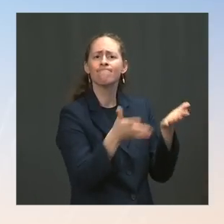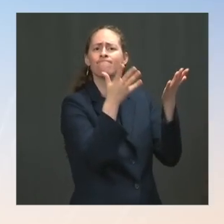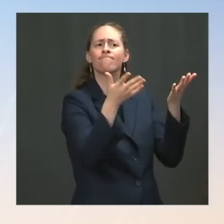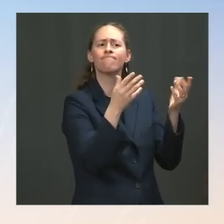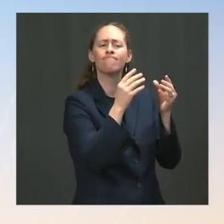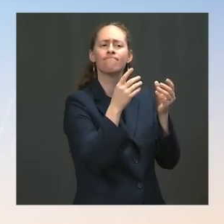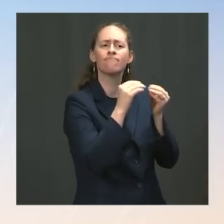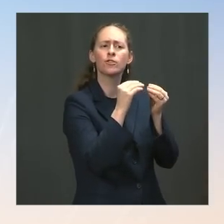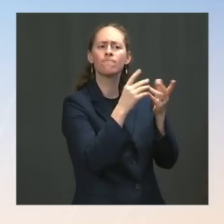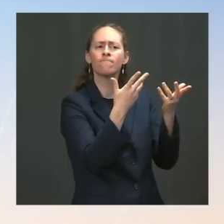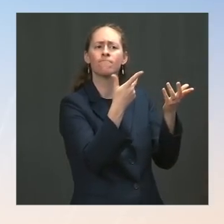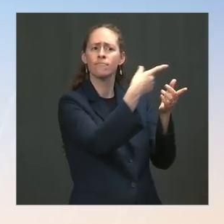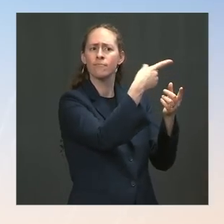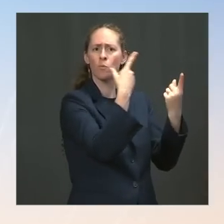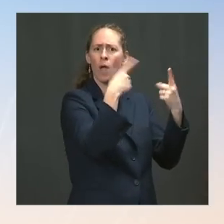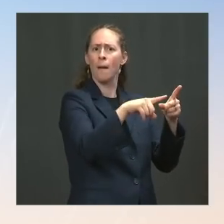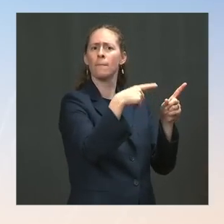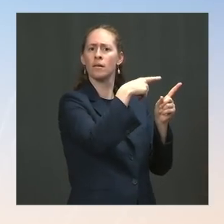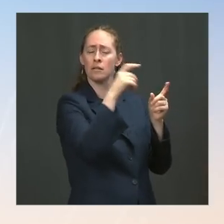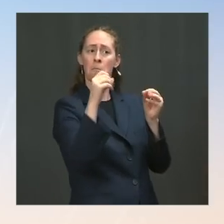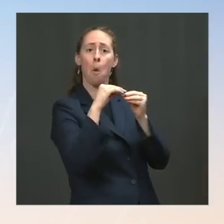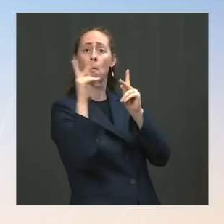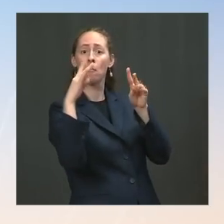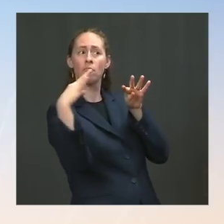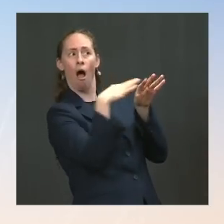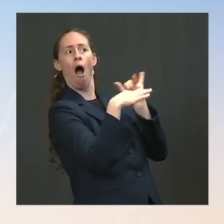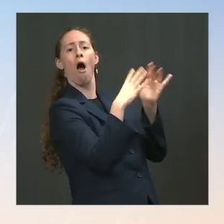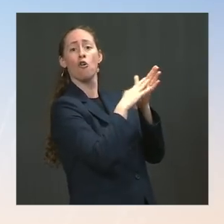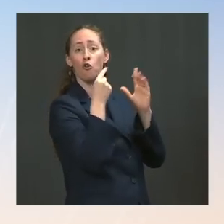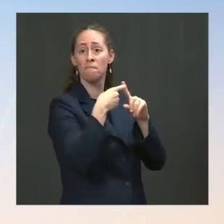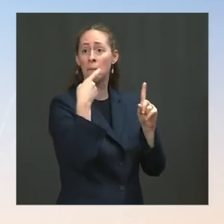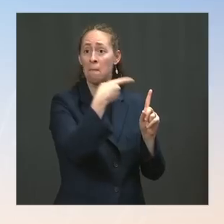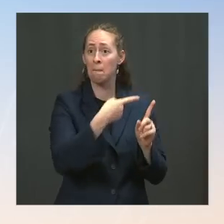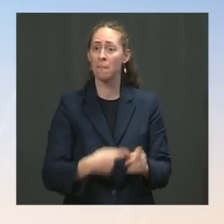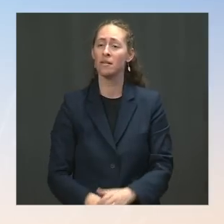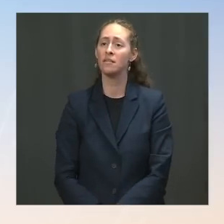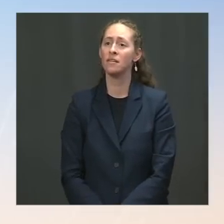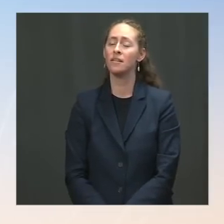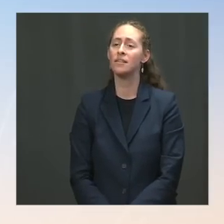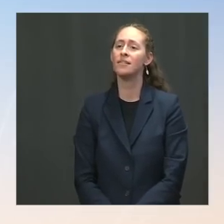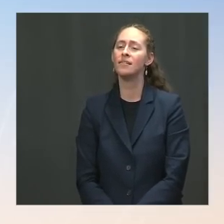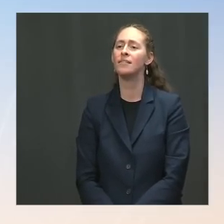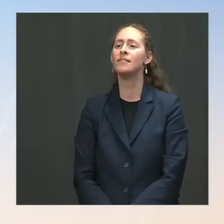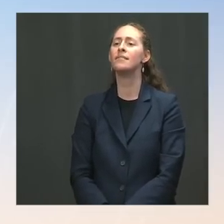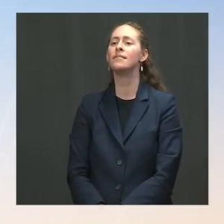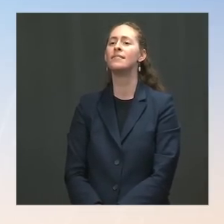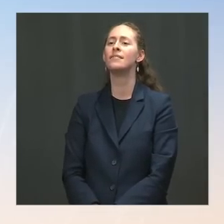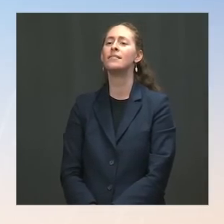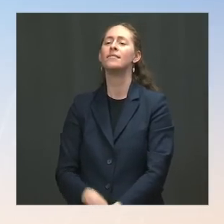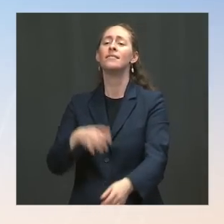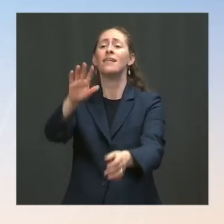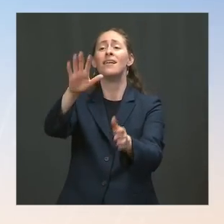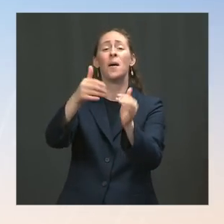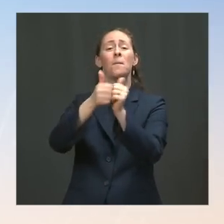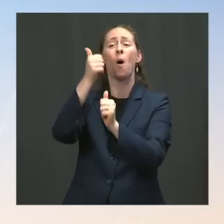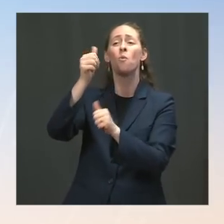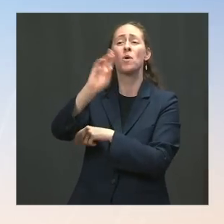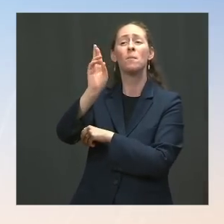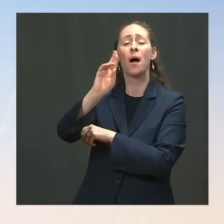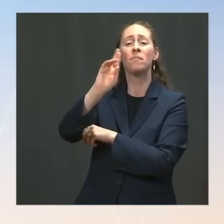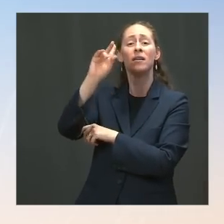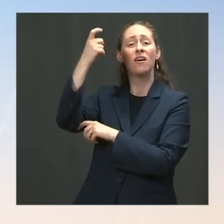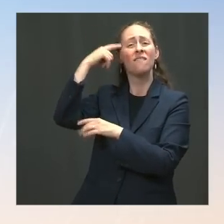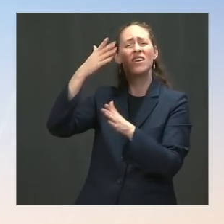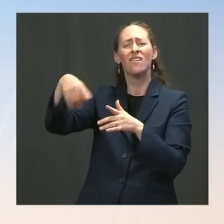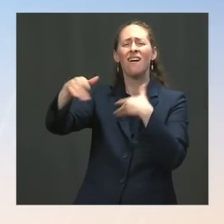the majority of Republican governors also are doing exactly the right thing in their states. I mean, we talked about Asa Hutchinson